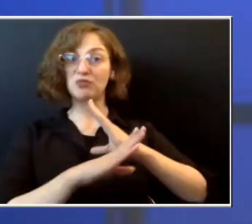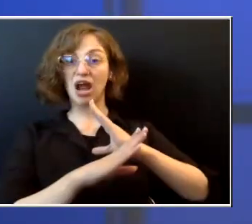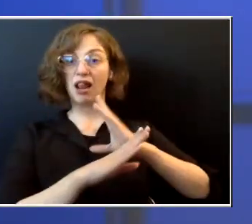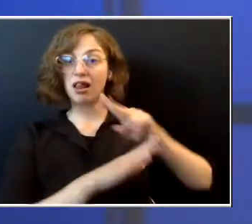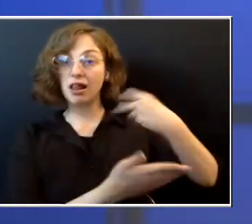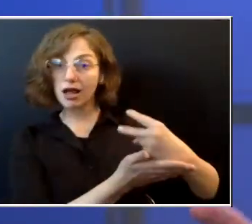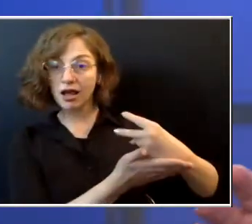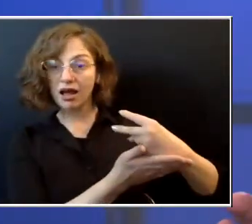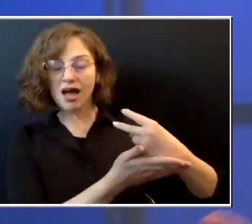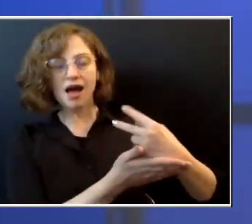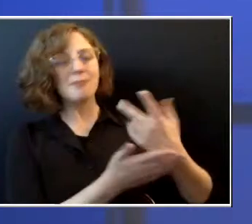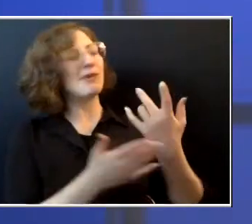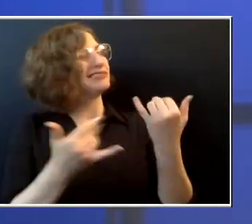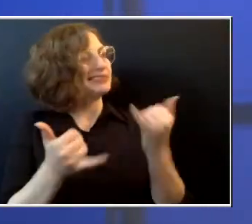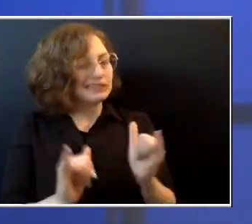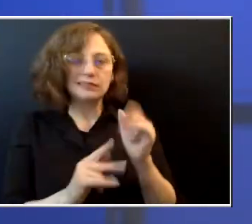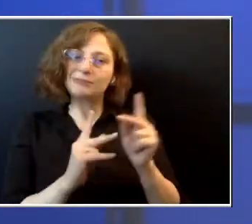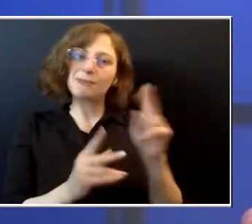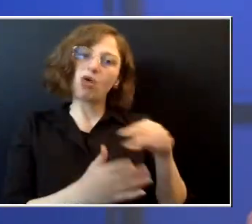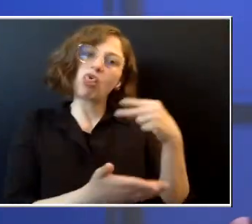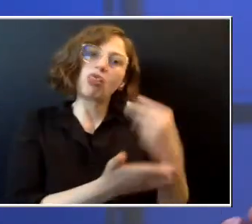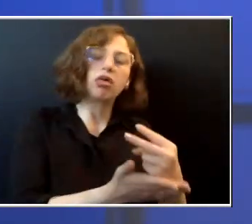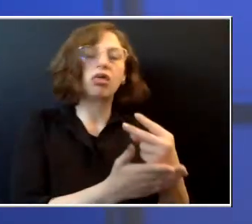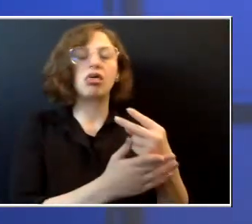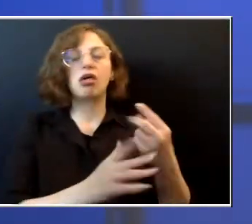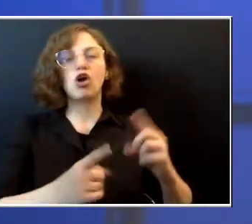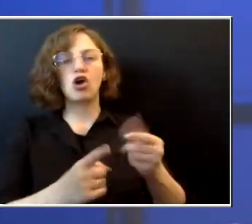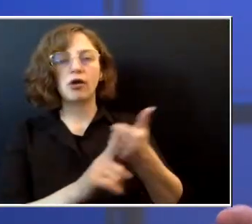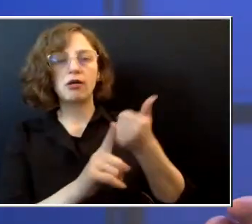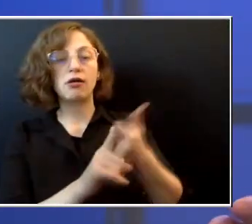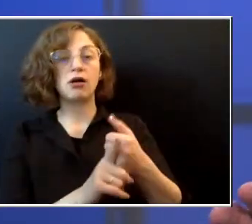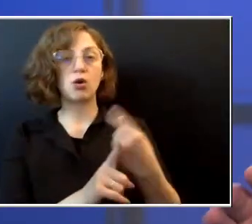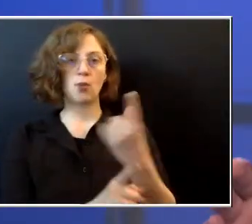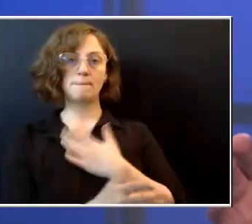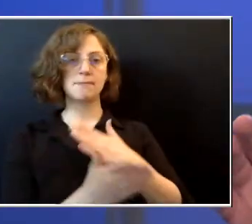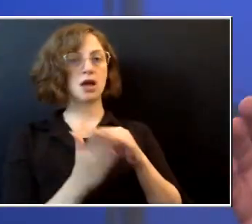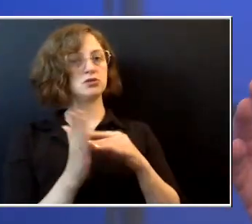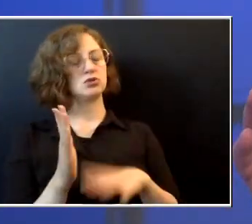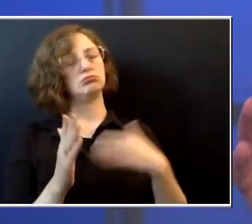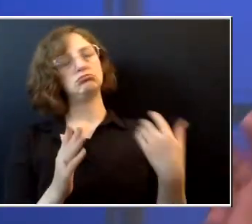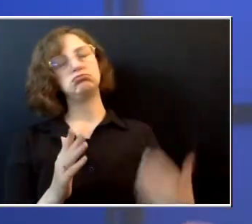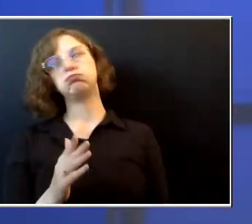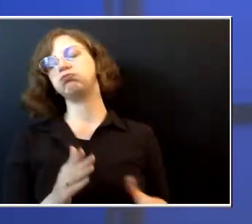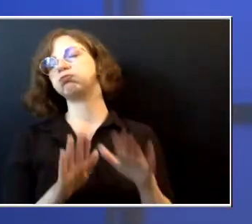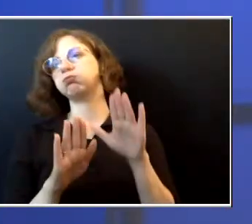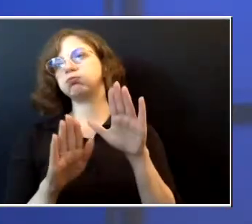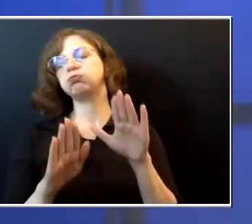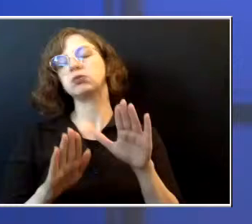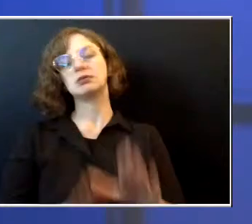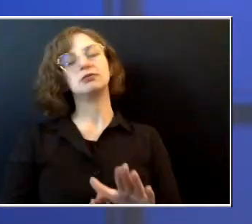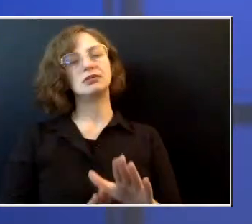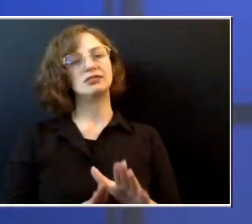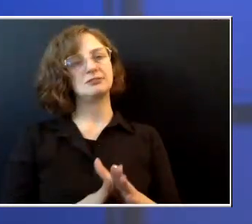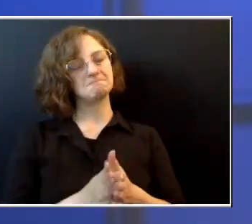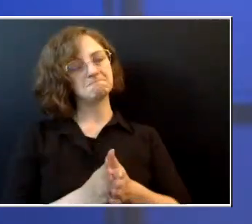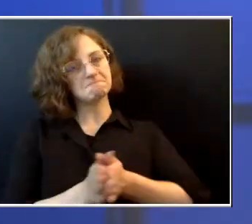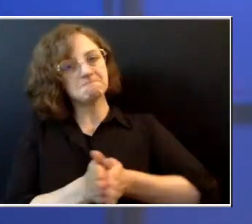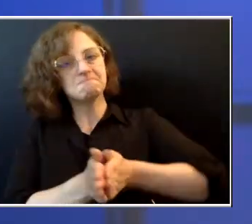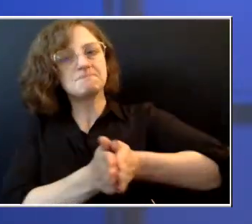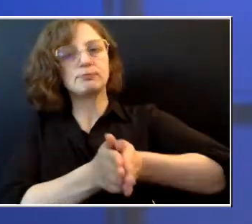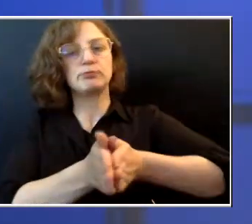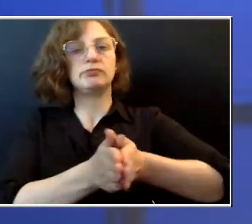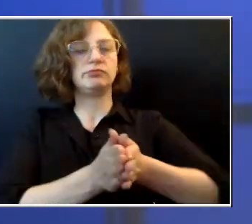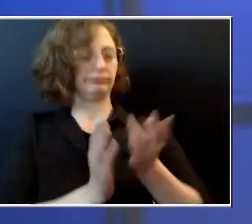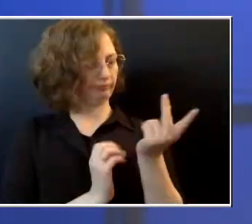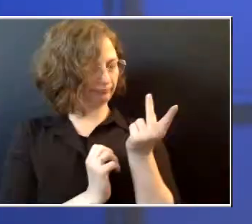and still getting hurt. I had this wonderful student, very well driven, and essentially we started looking at, can we teach people to fall so they